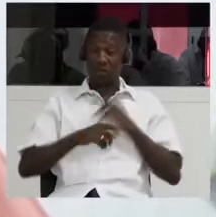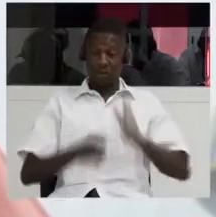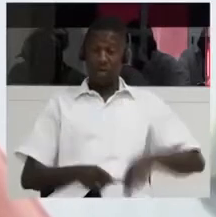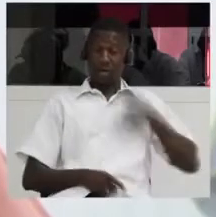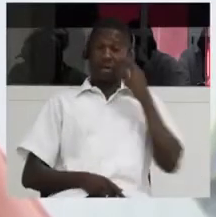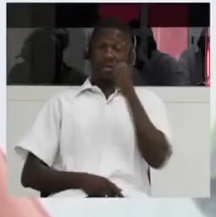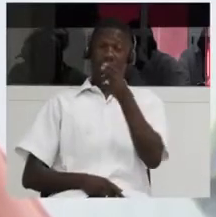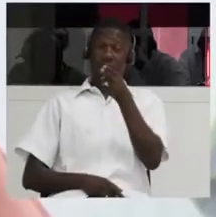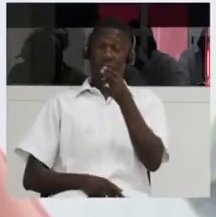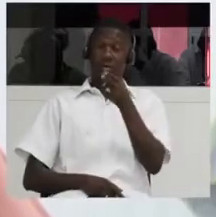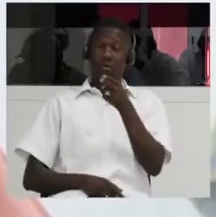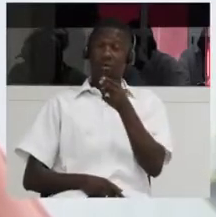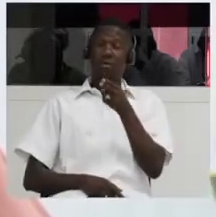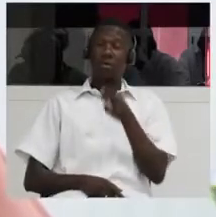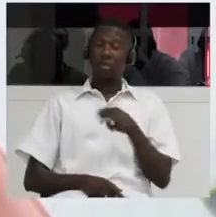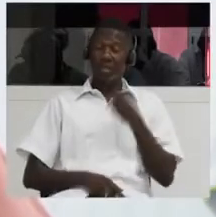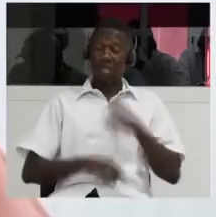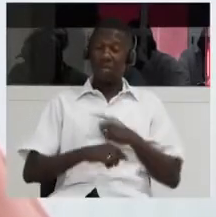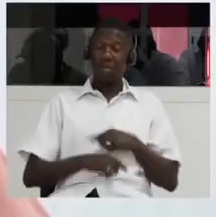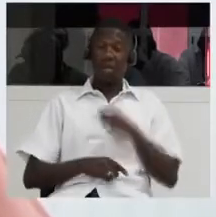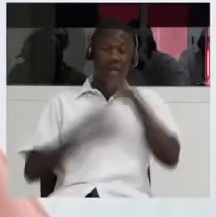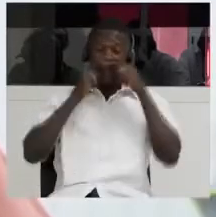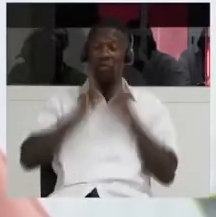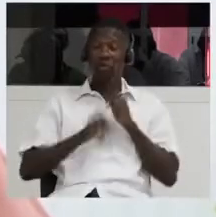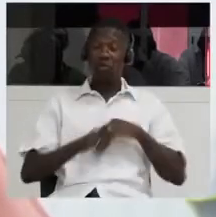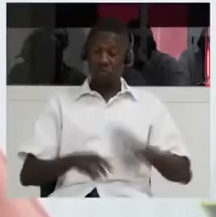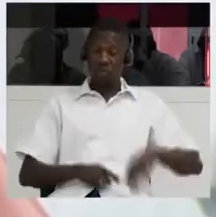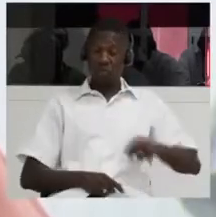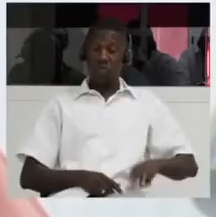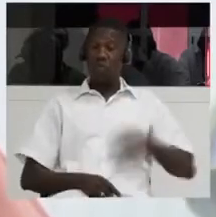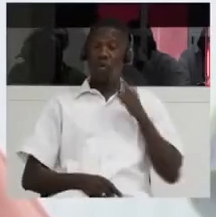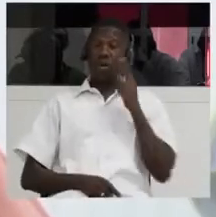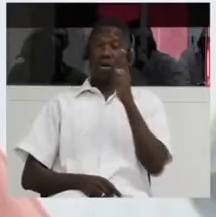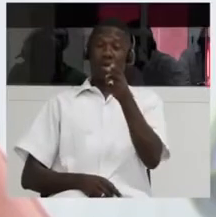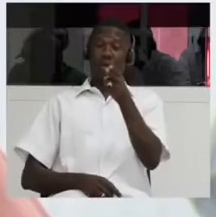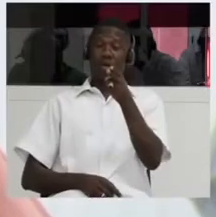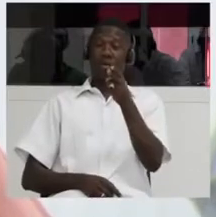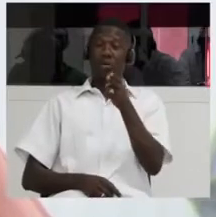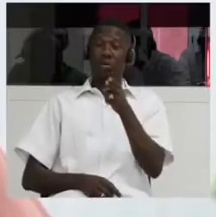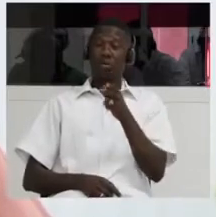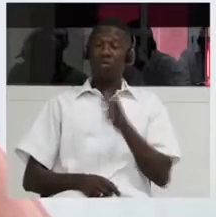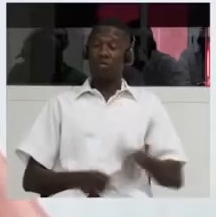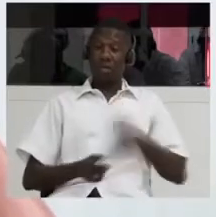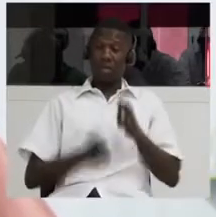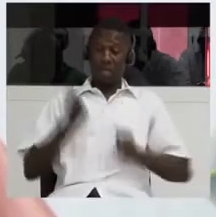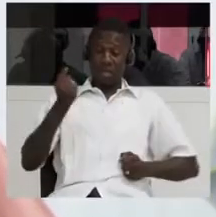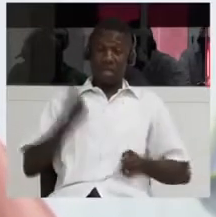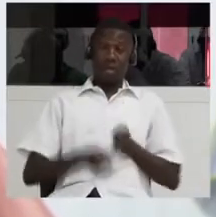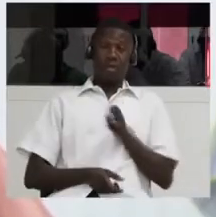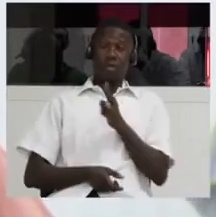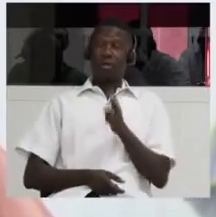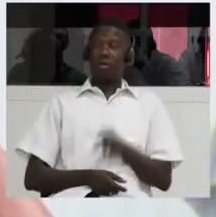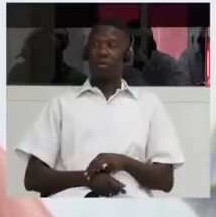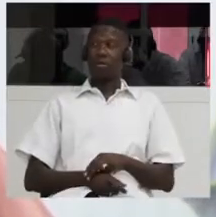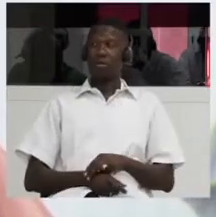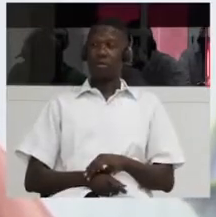hands. But this time around, Edward used one hand to fire that AK. The bullet fell in